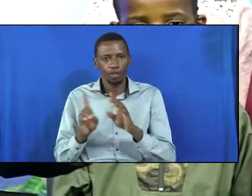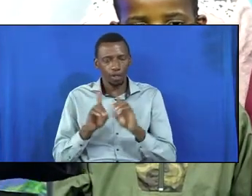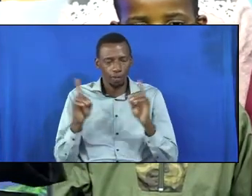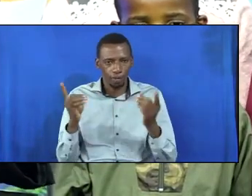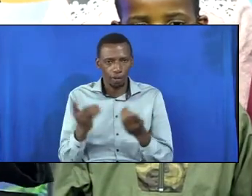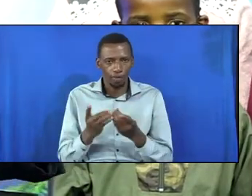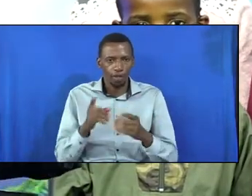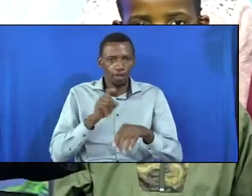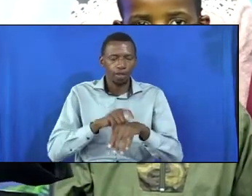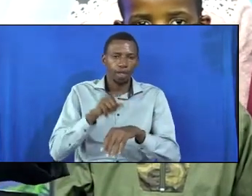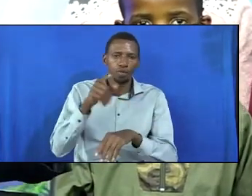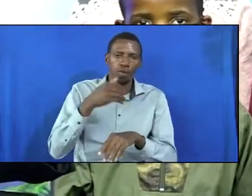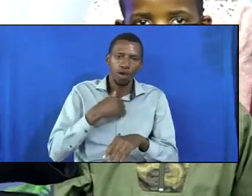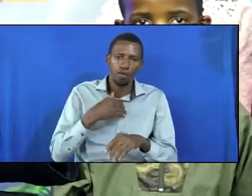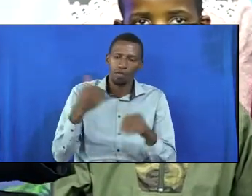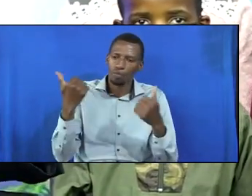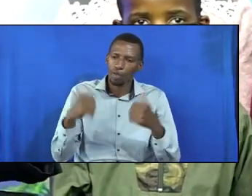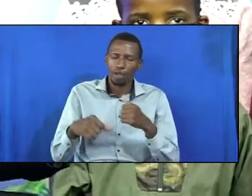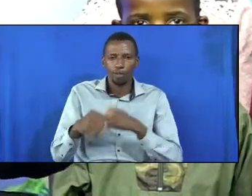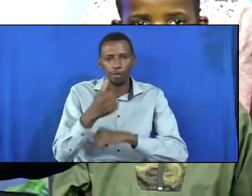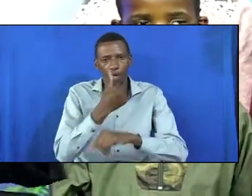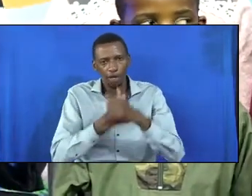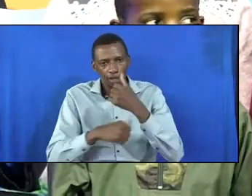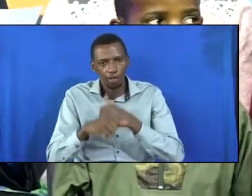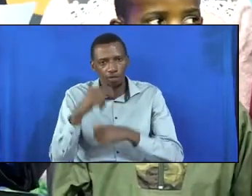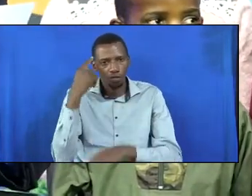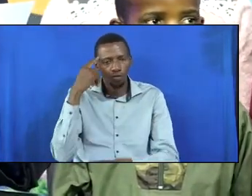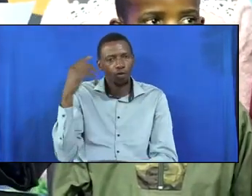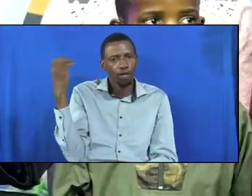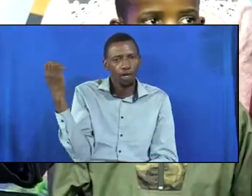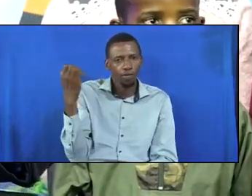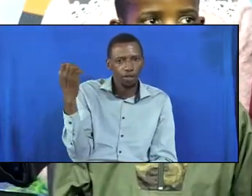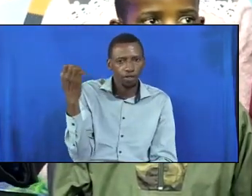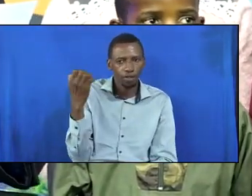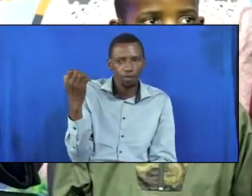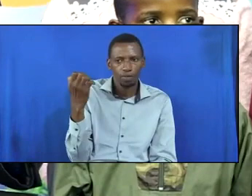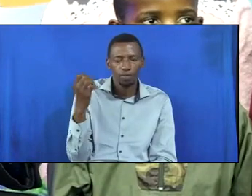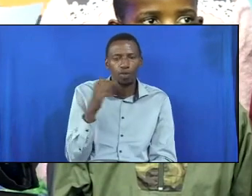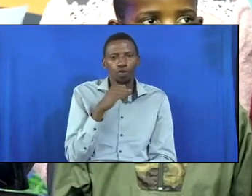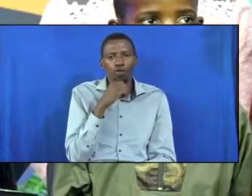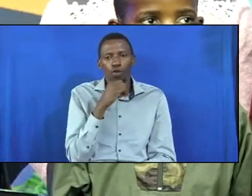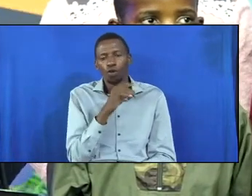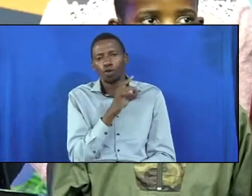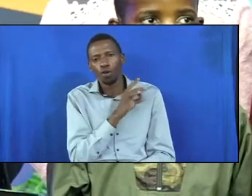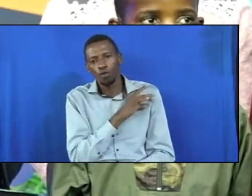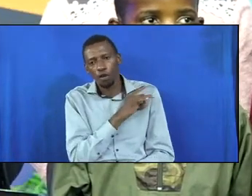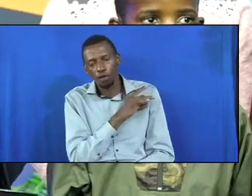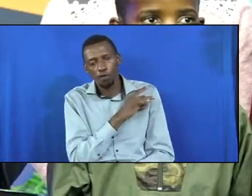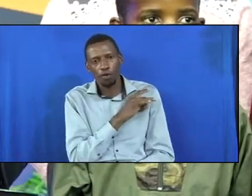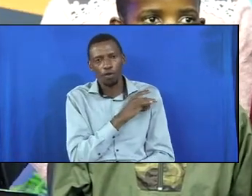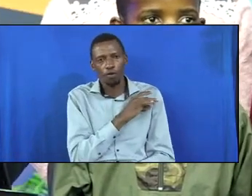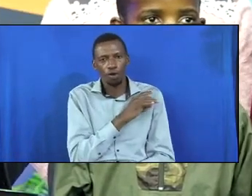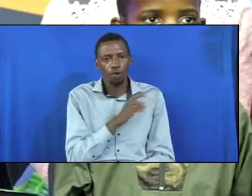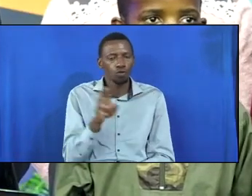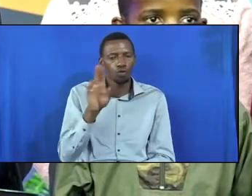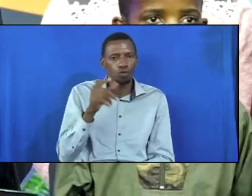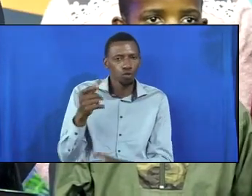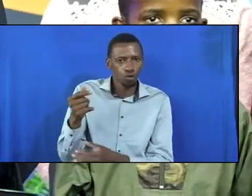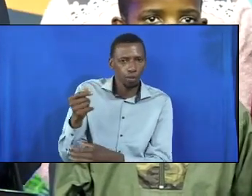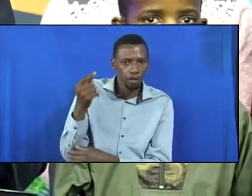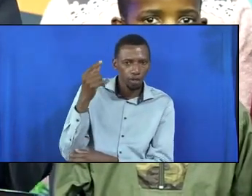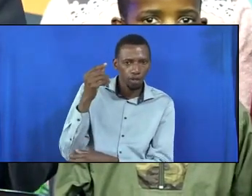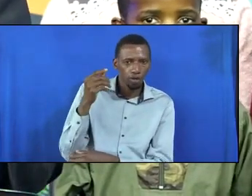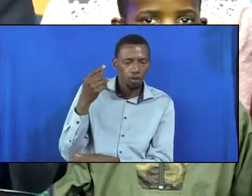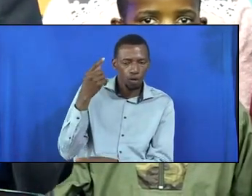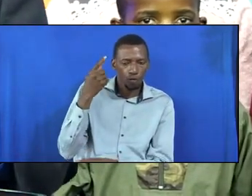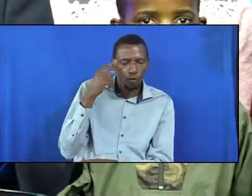have an activity of this nature, evangelism, don't even be afraid to spend resources on them because they will